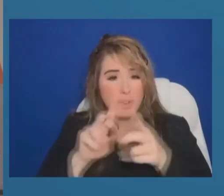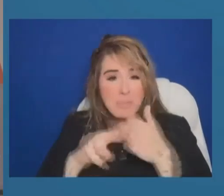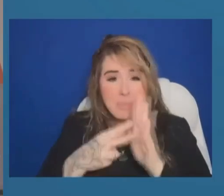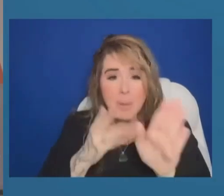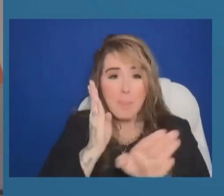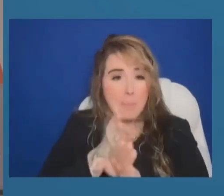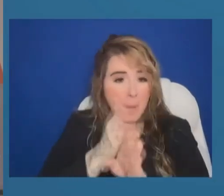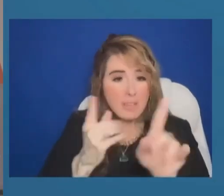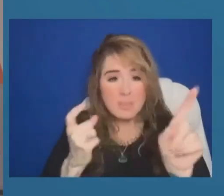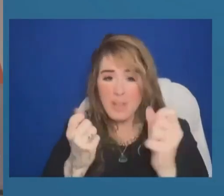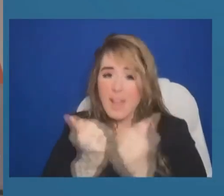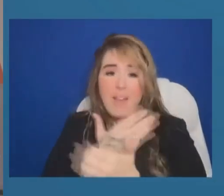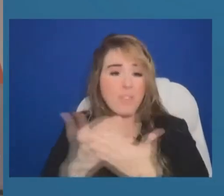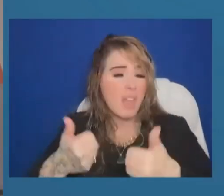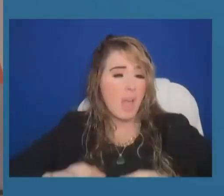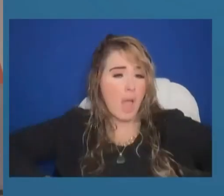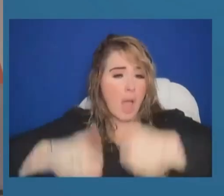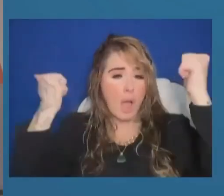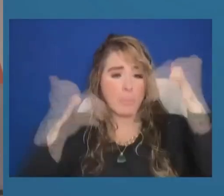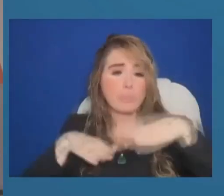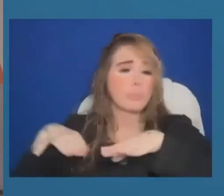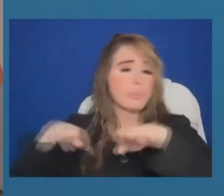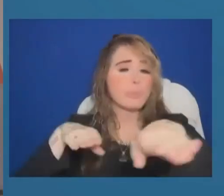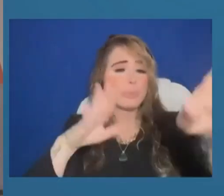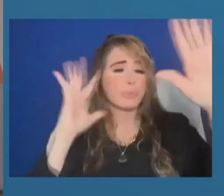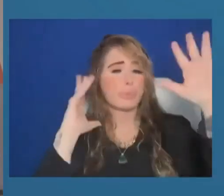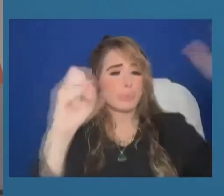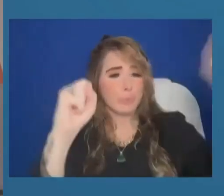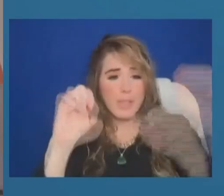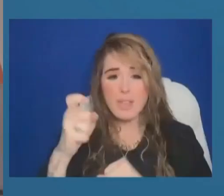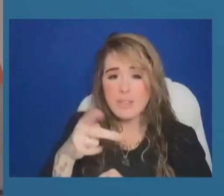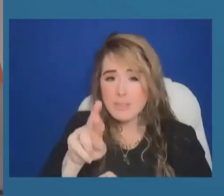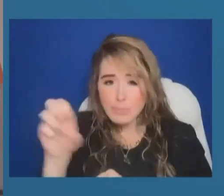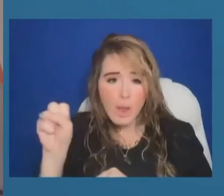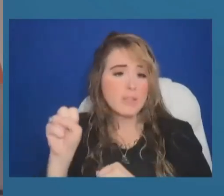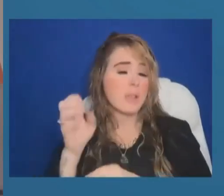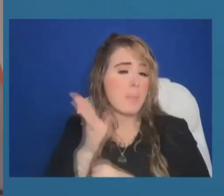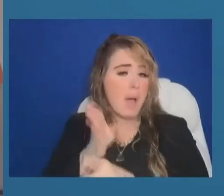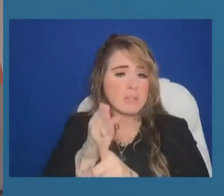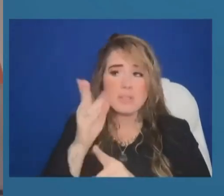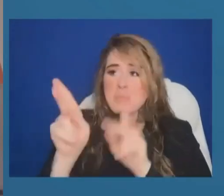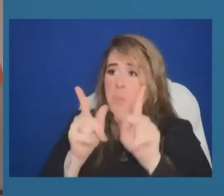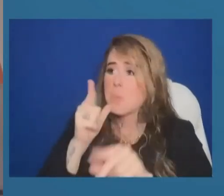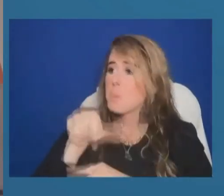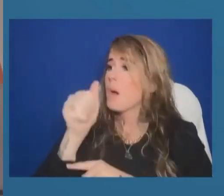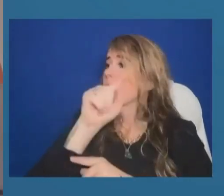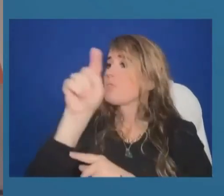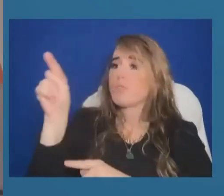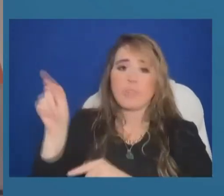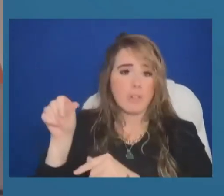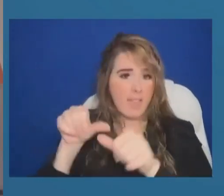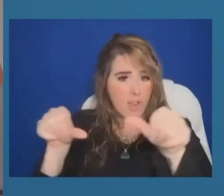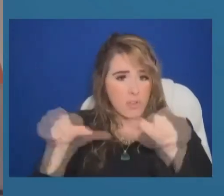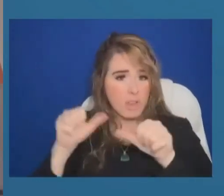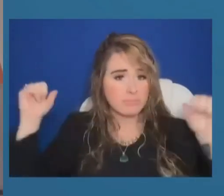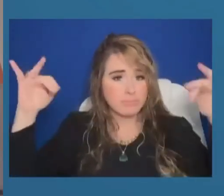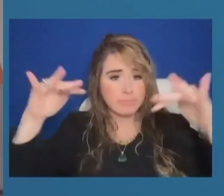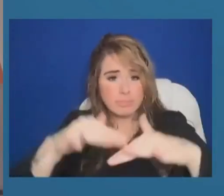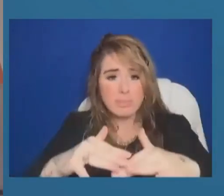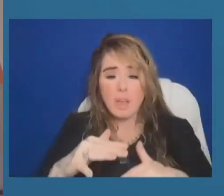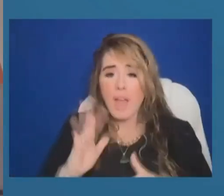went way up, particularly express buses, people coming from areas where a lot of people drive. The cross